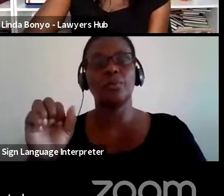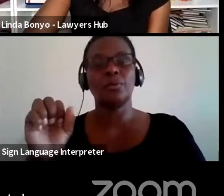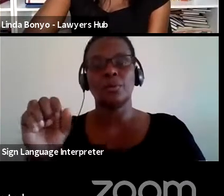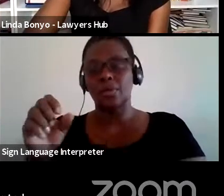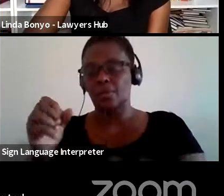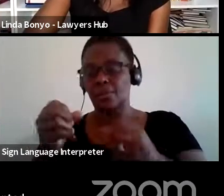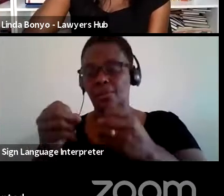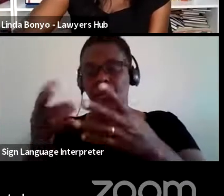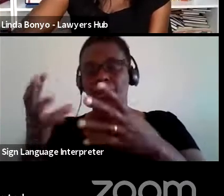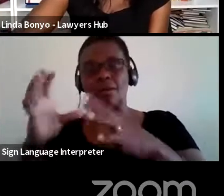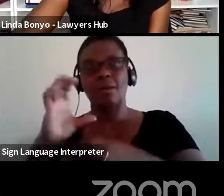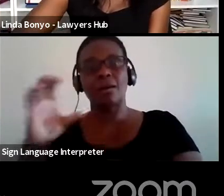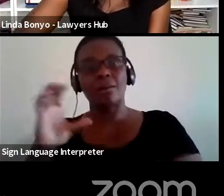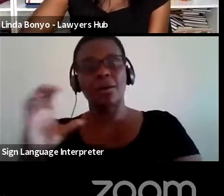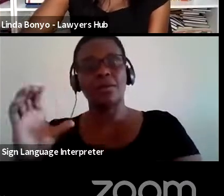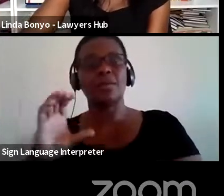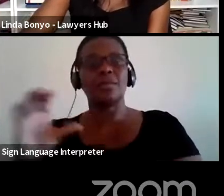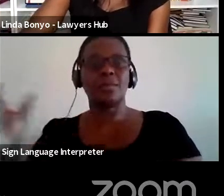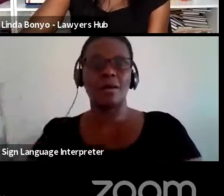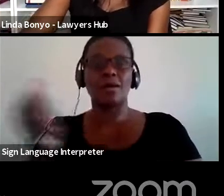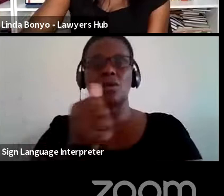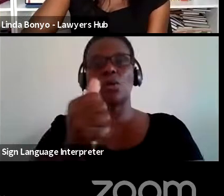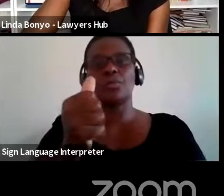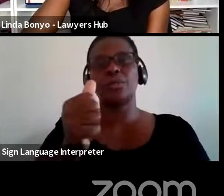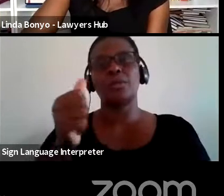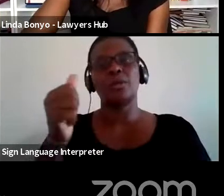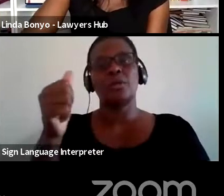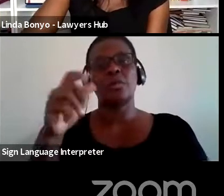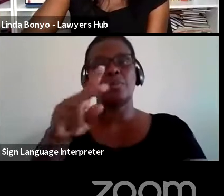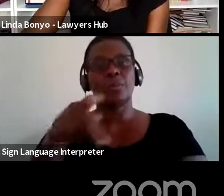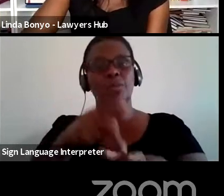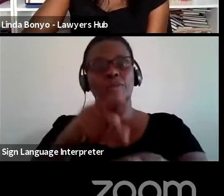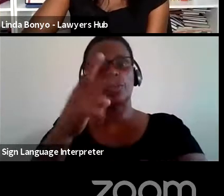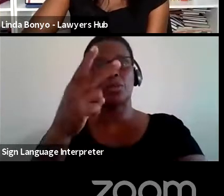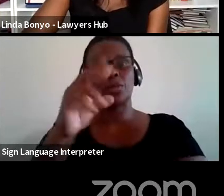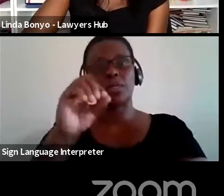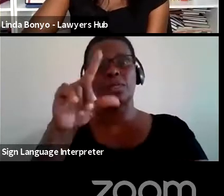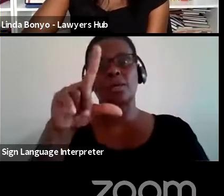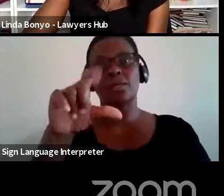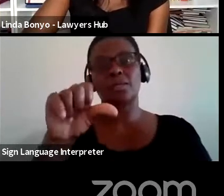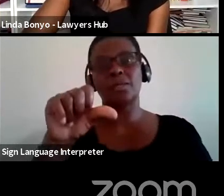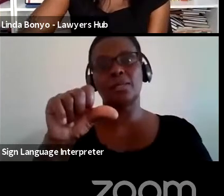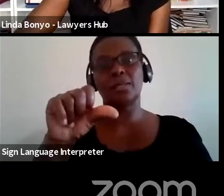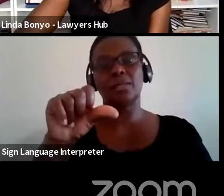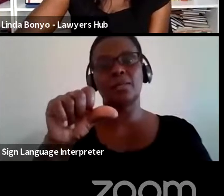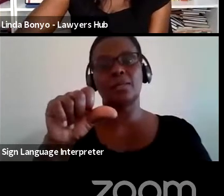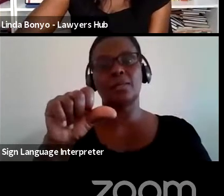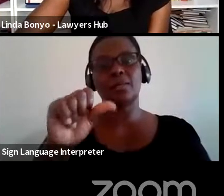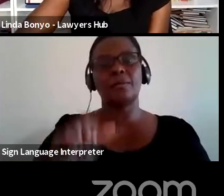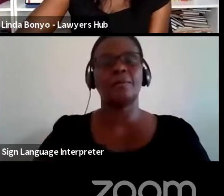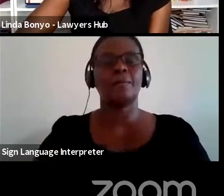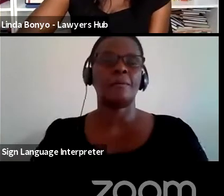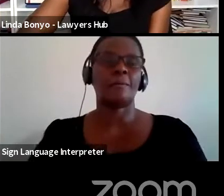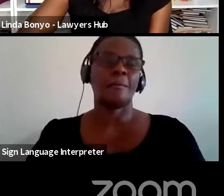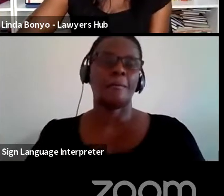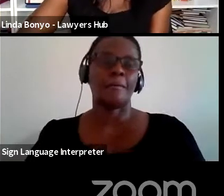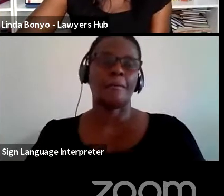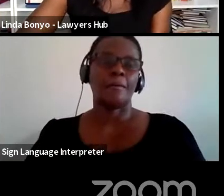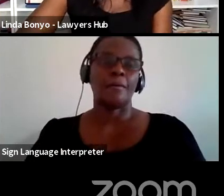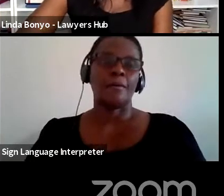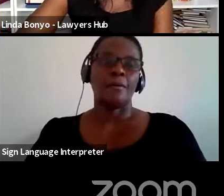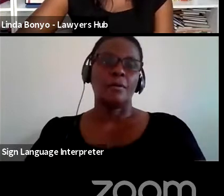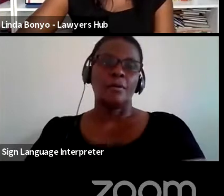the principles in 2019. At EFF, we published, we have our annual or